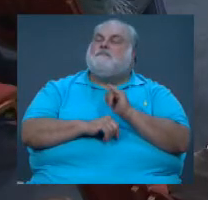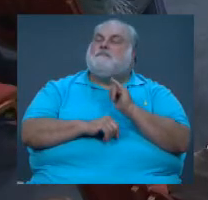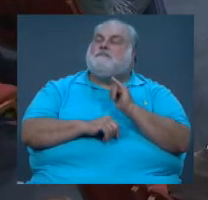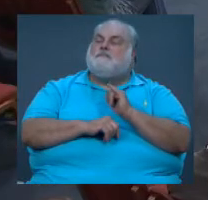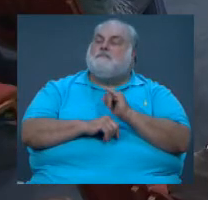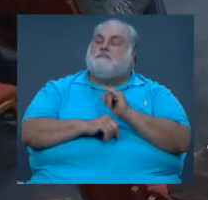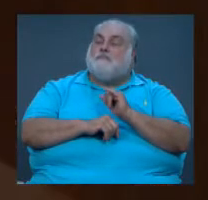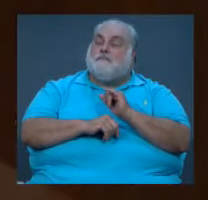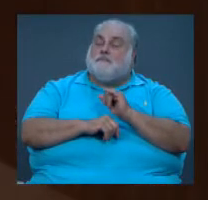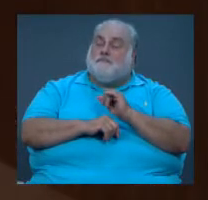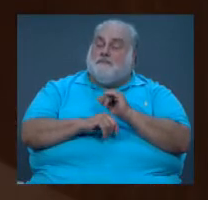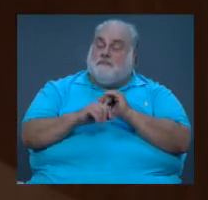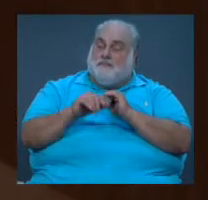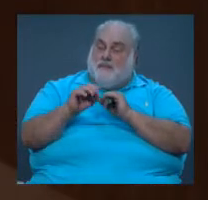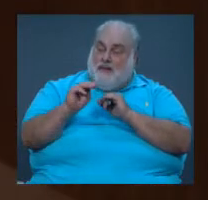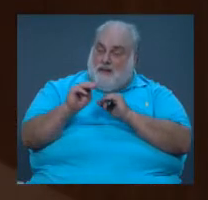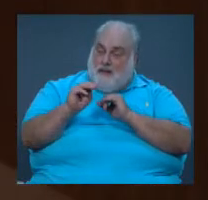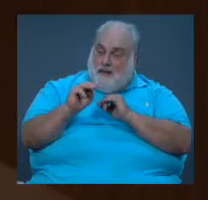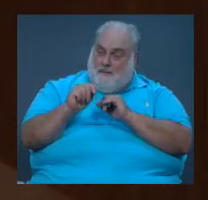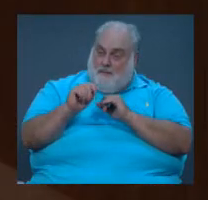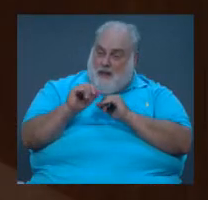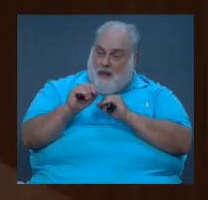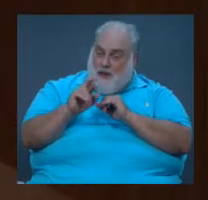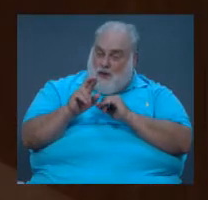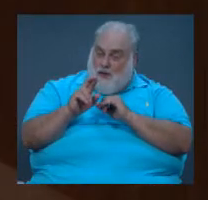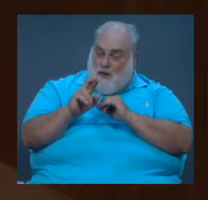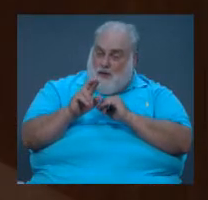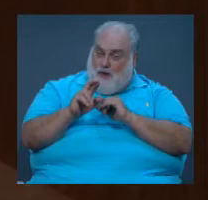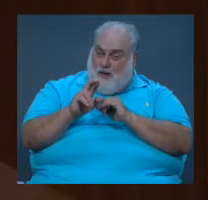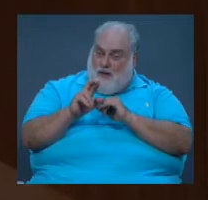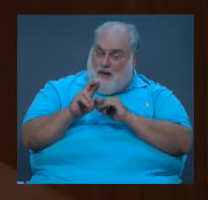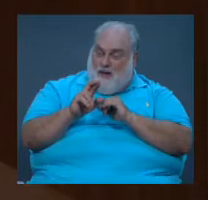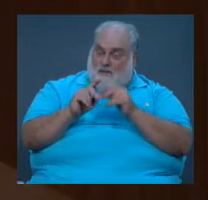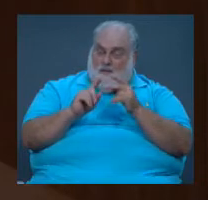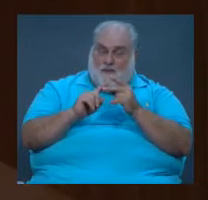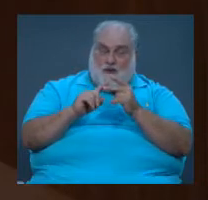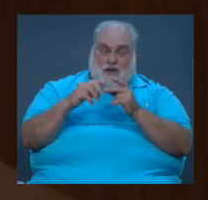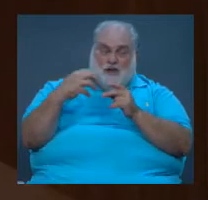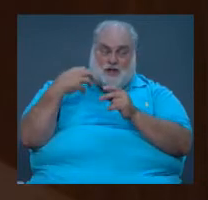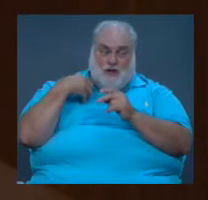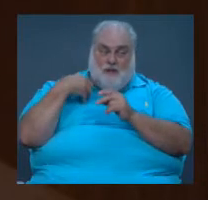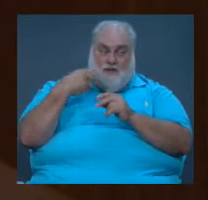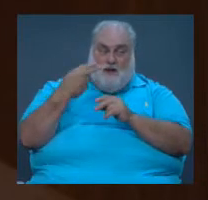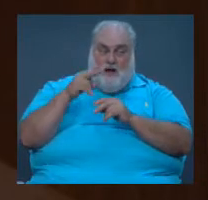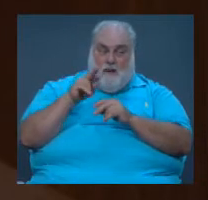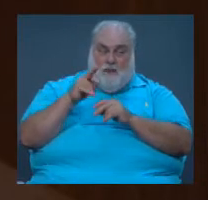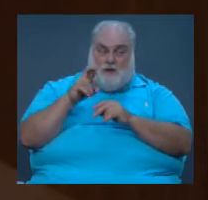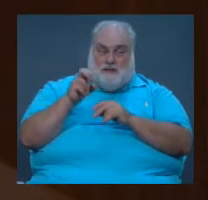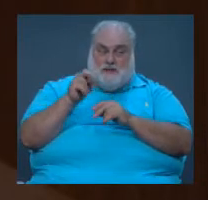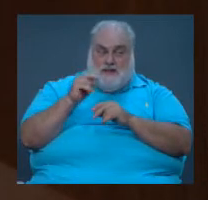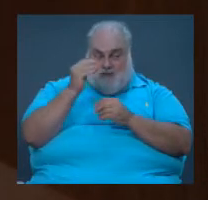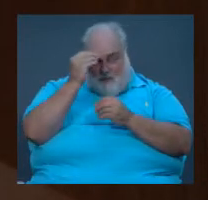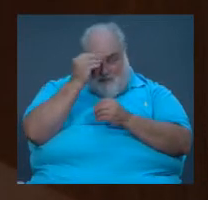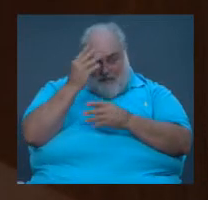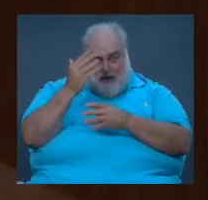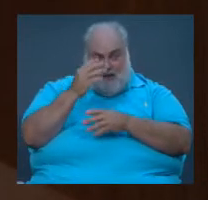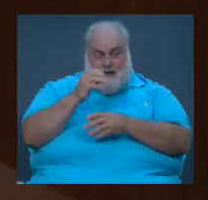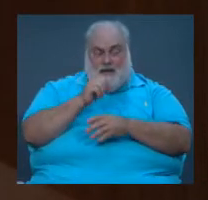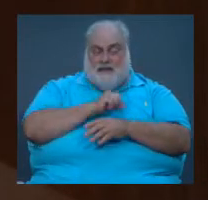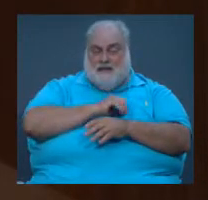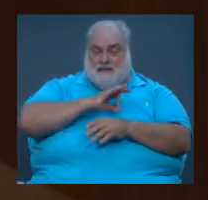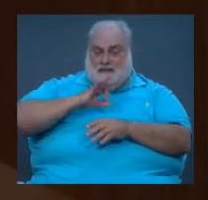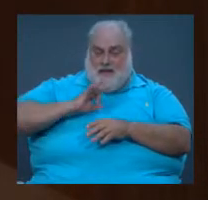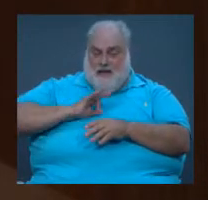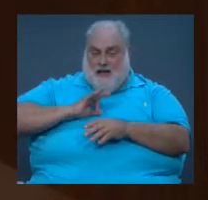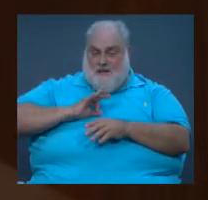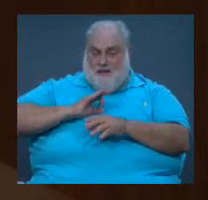Okay. Mayor, I had requested this afternoon from Chief Hubbard some information, and I've just gotten it. I would like for staff to take it